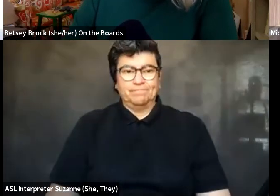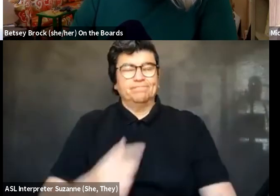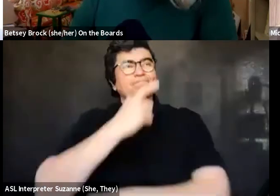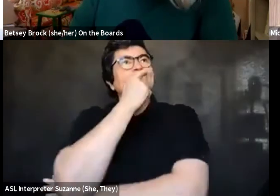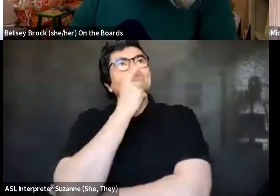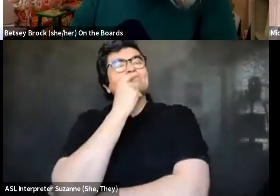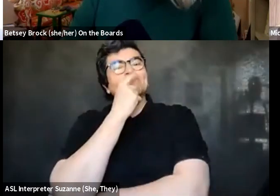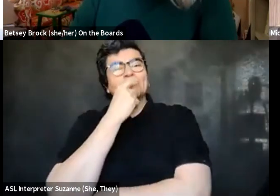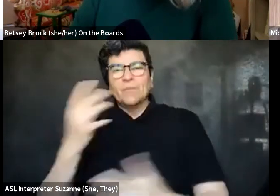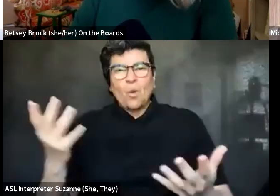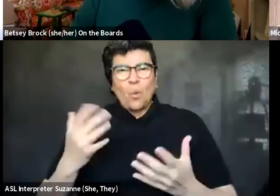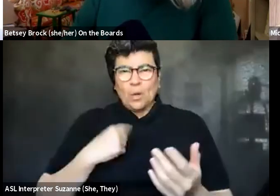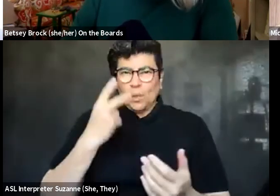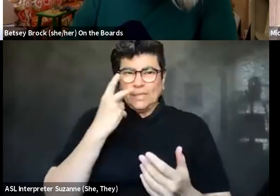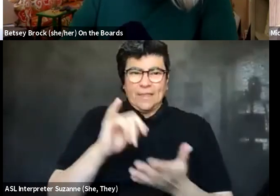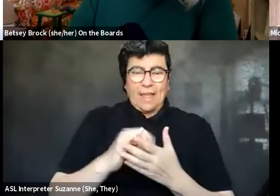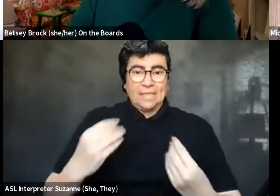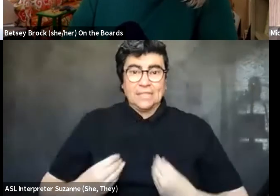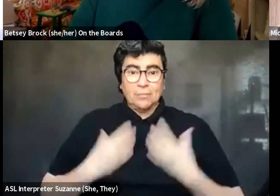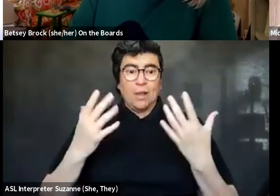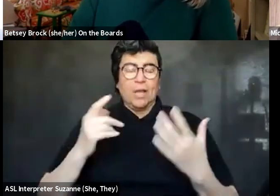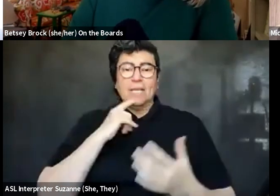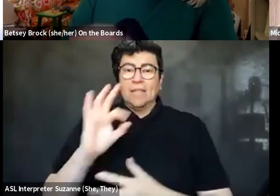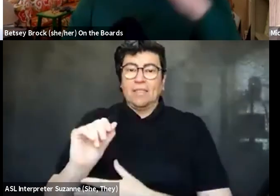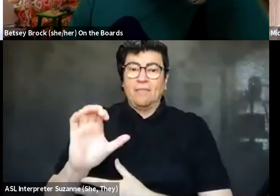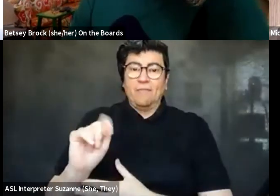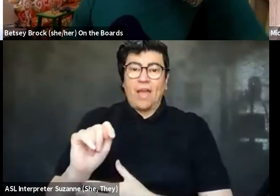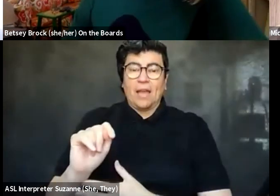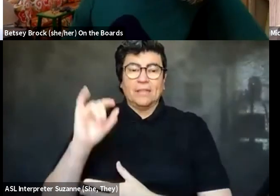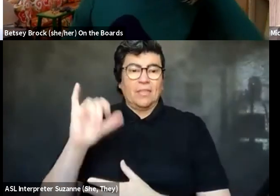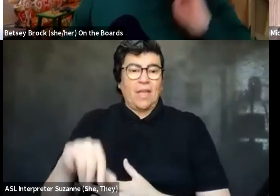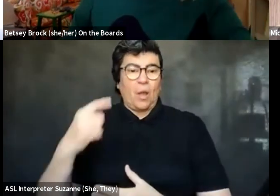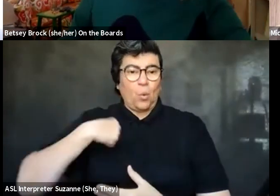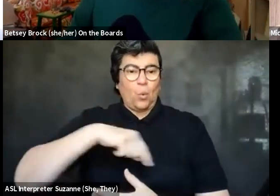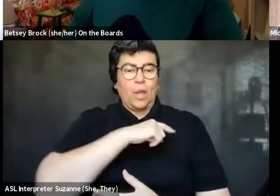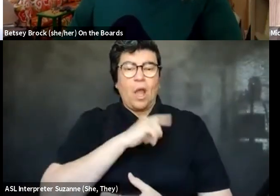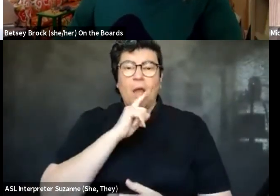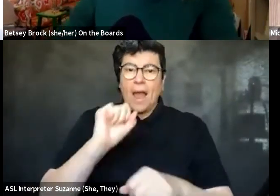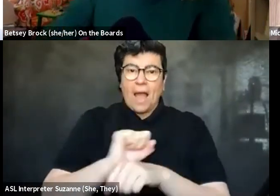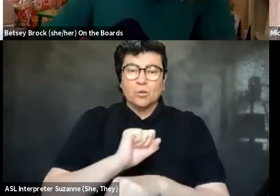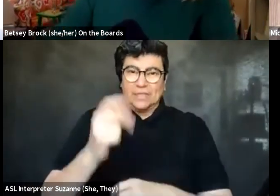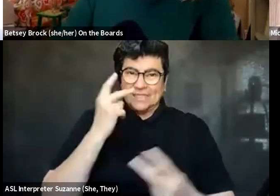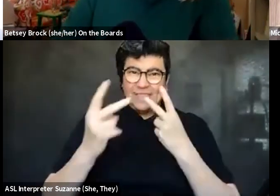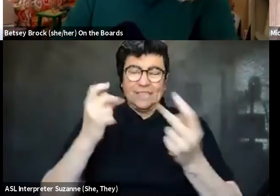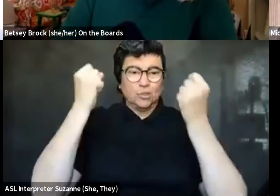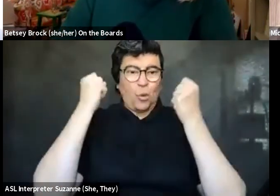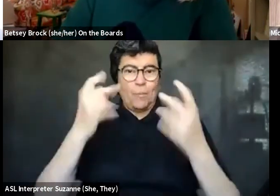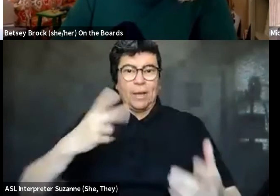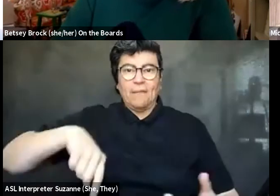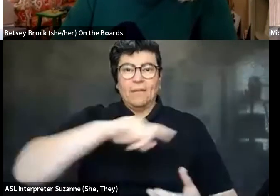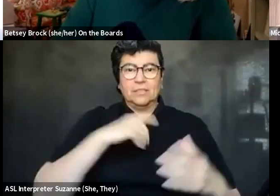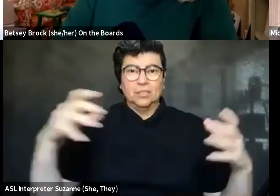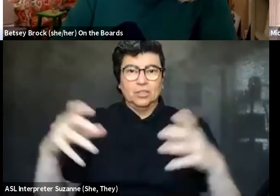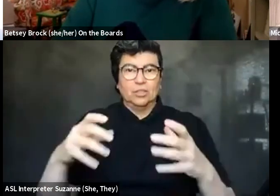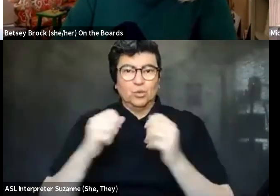What are we seeing that's inspiring is the fact that we are actually seeing so many of us together.